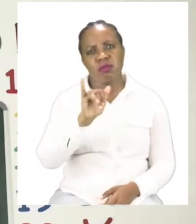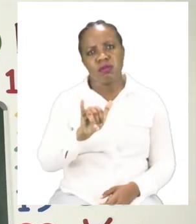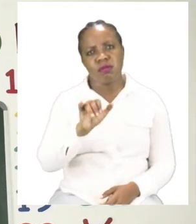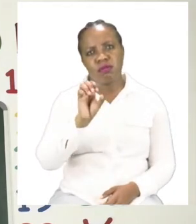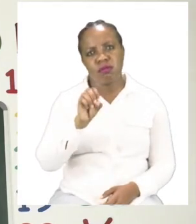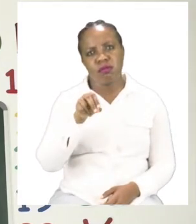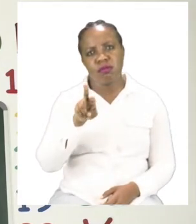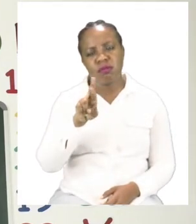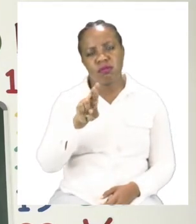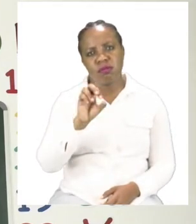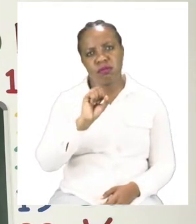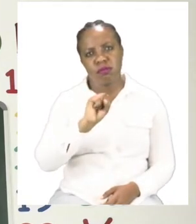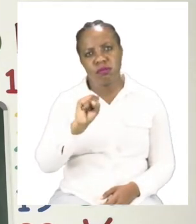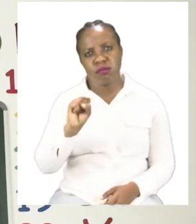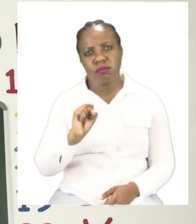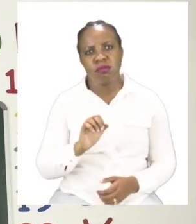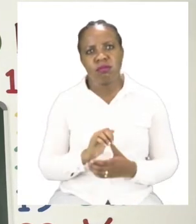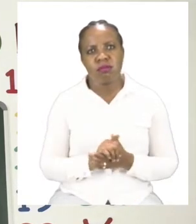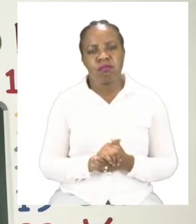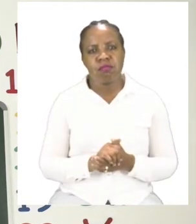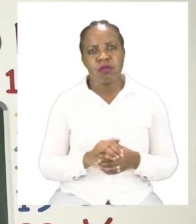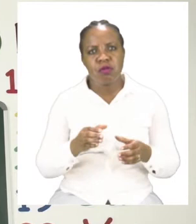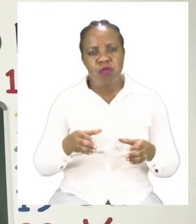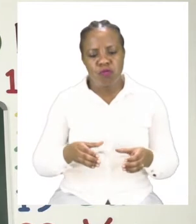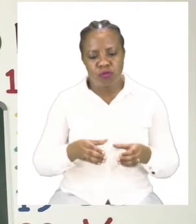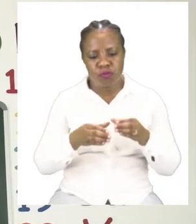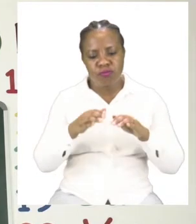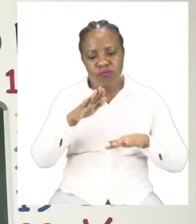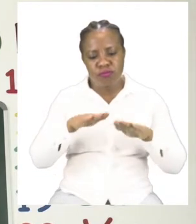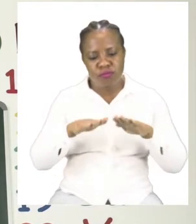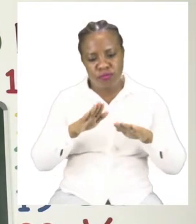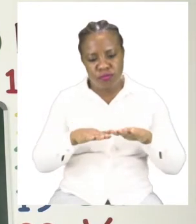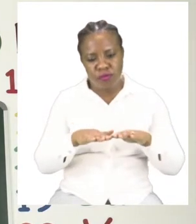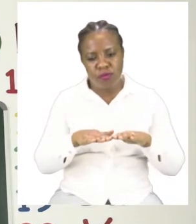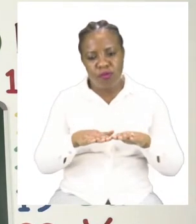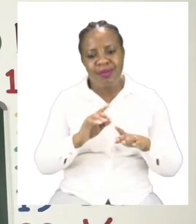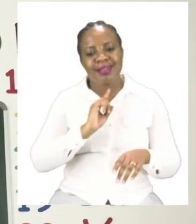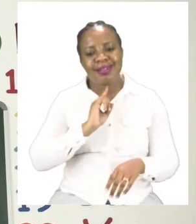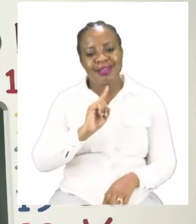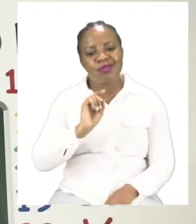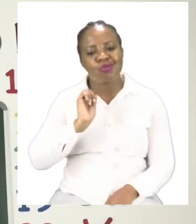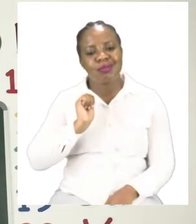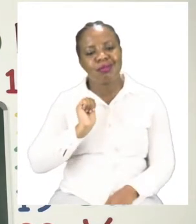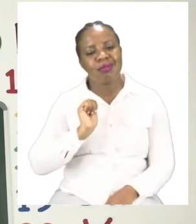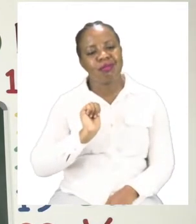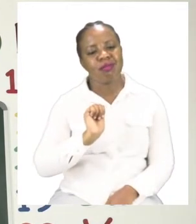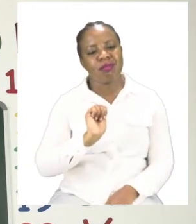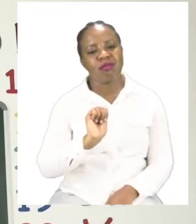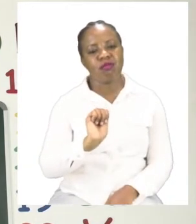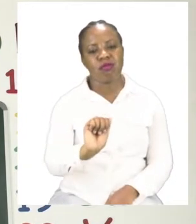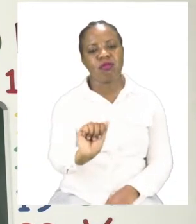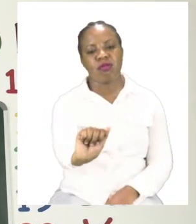will say the drum is yours. That's a way of saying the